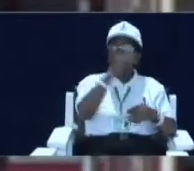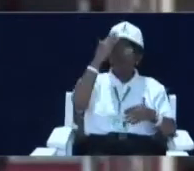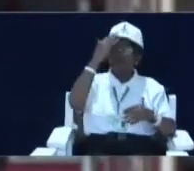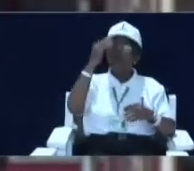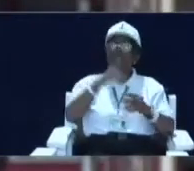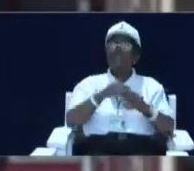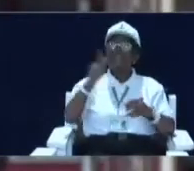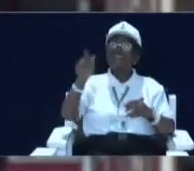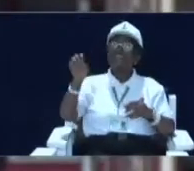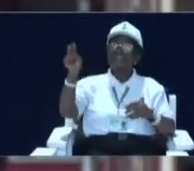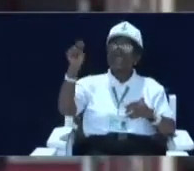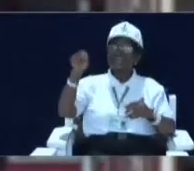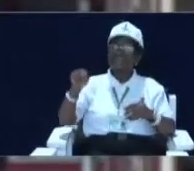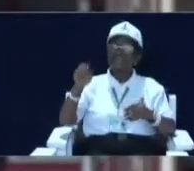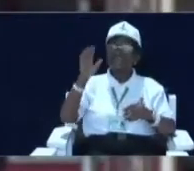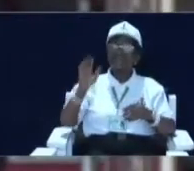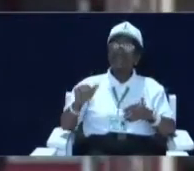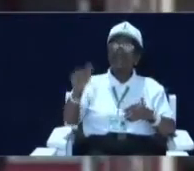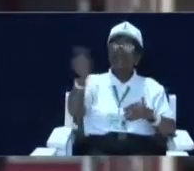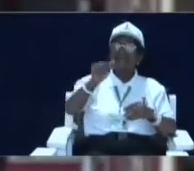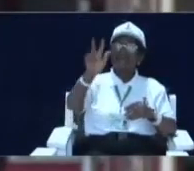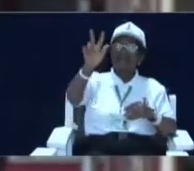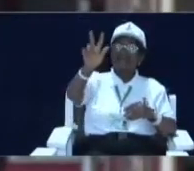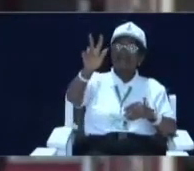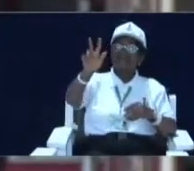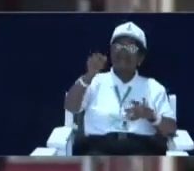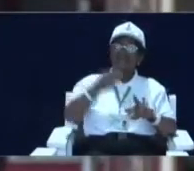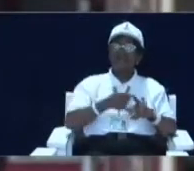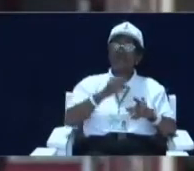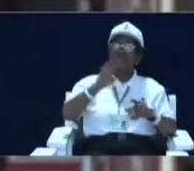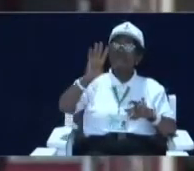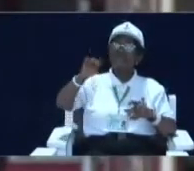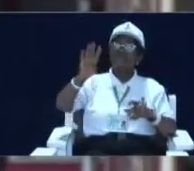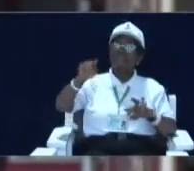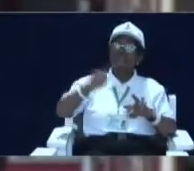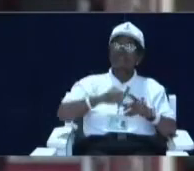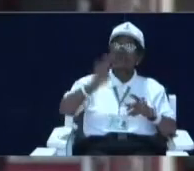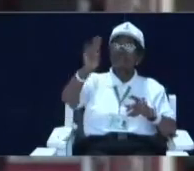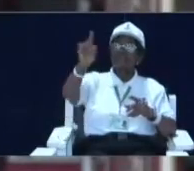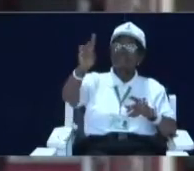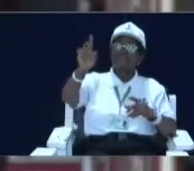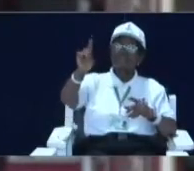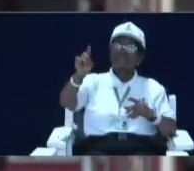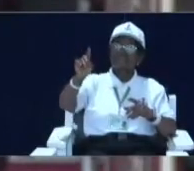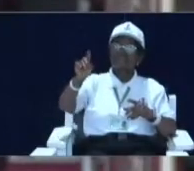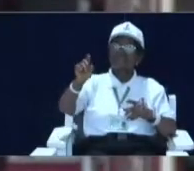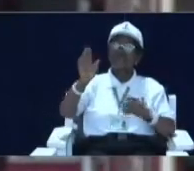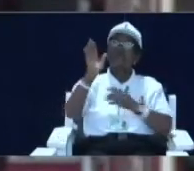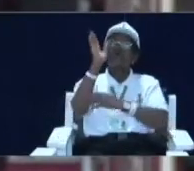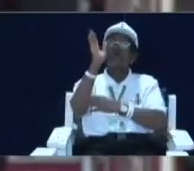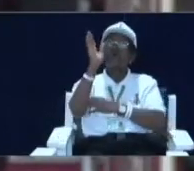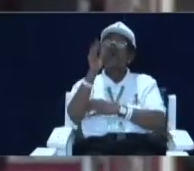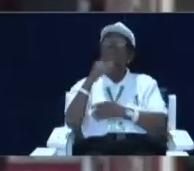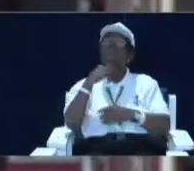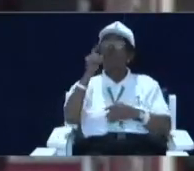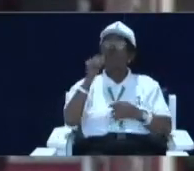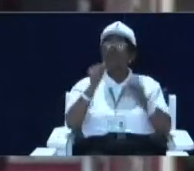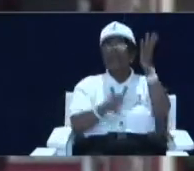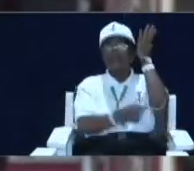you read from verse 14 to 17, Genesis 13, 14 to 17, God told Abraham,